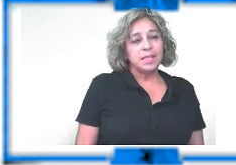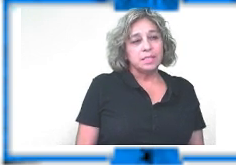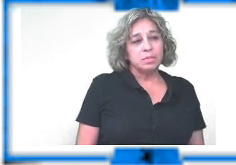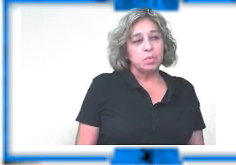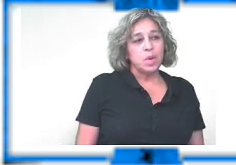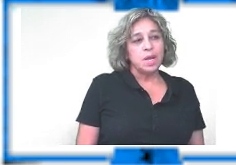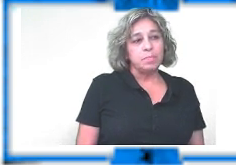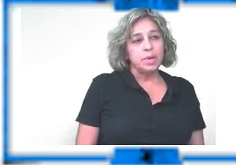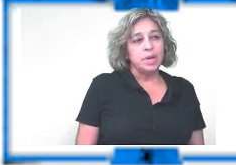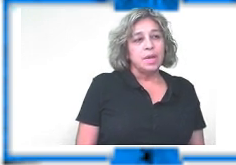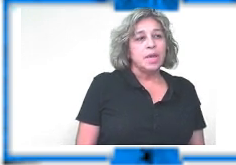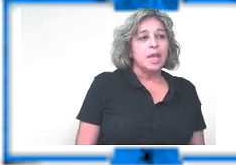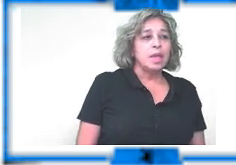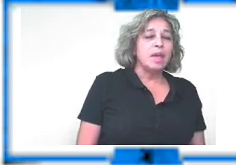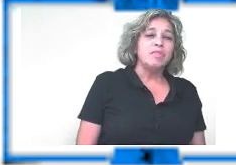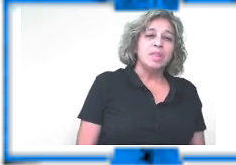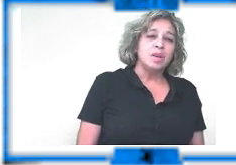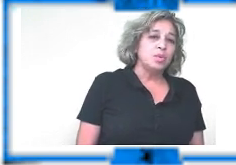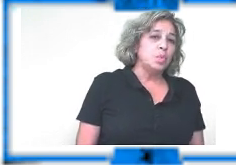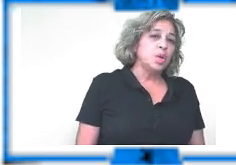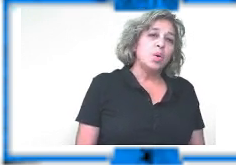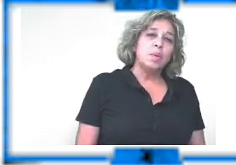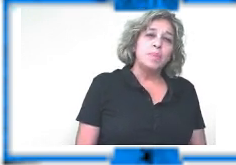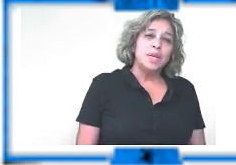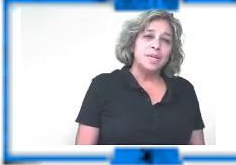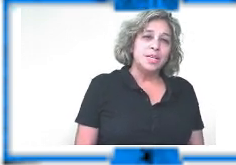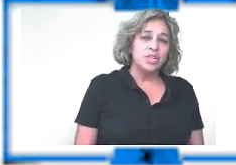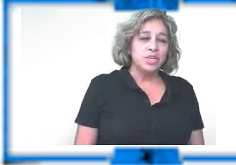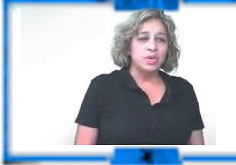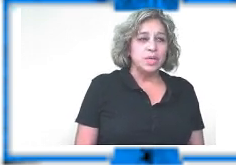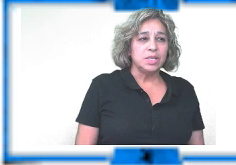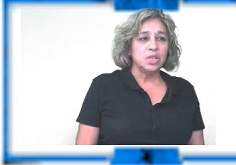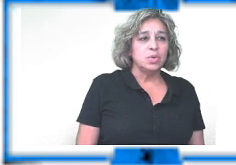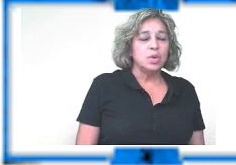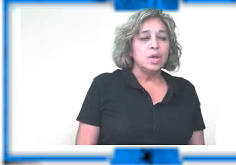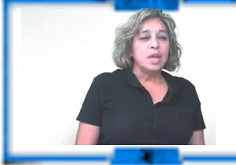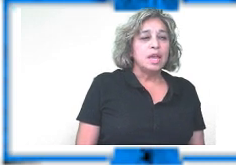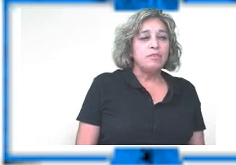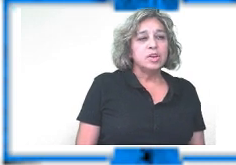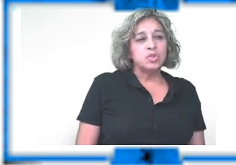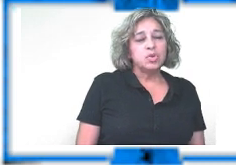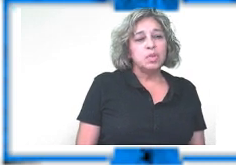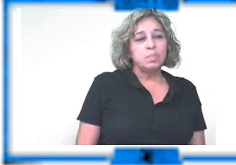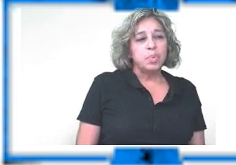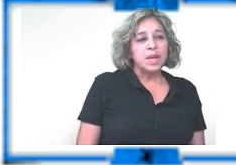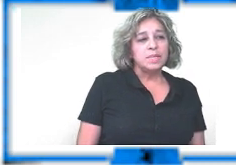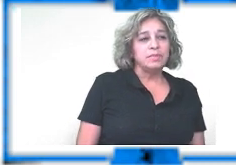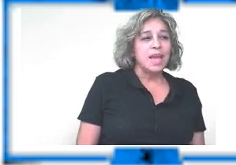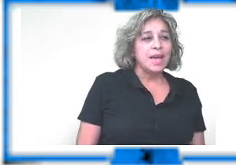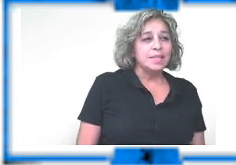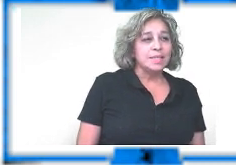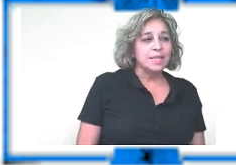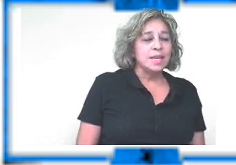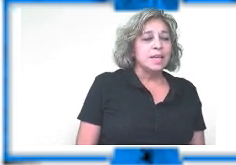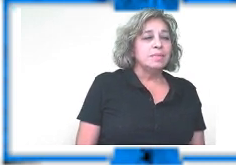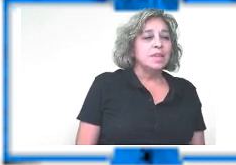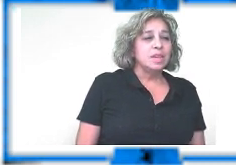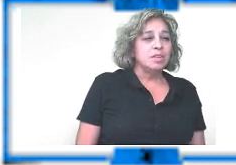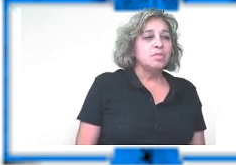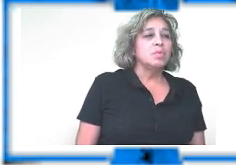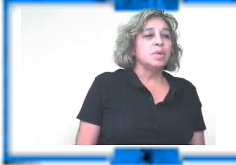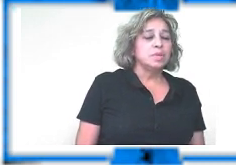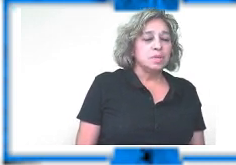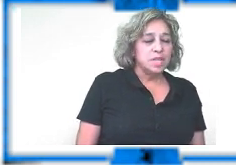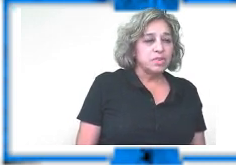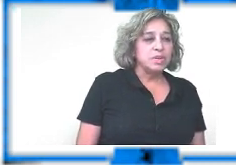the hikes went up, everything would go up in addition to it. So if you control the price of gas, then